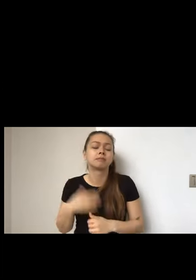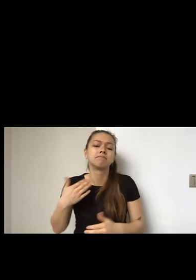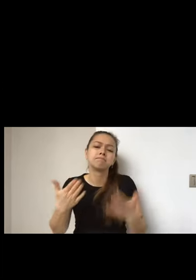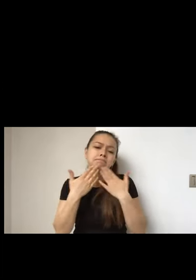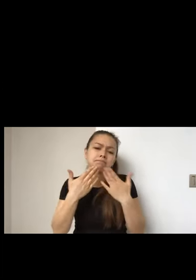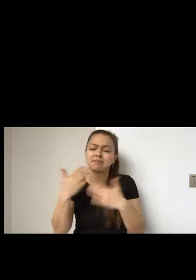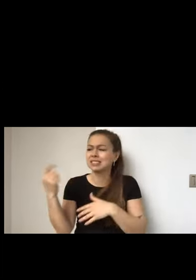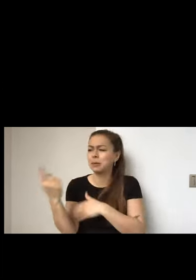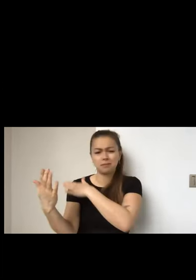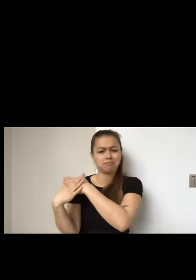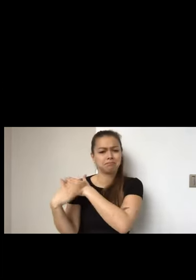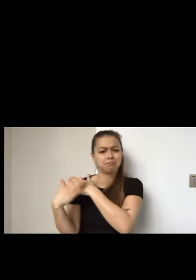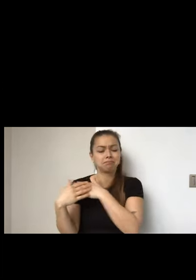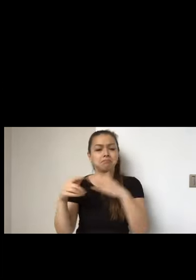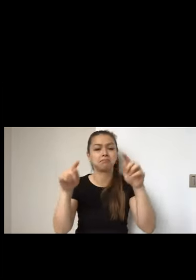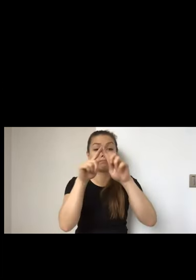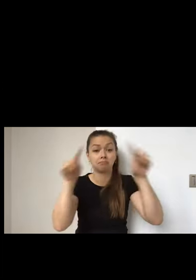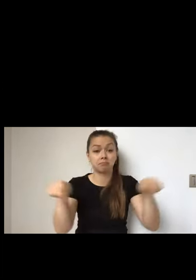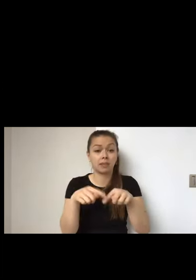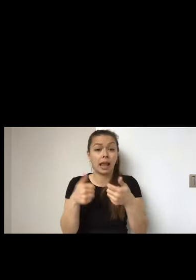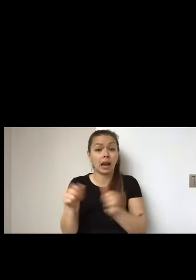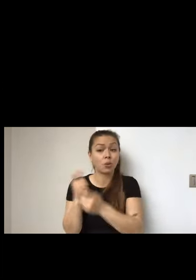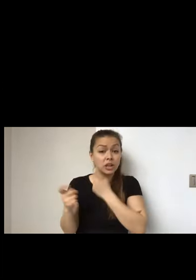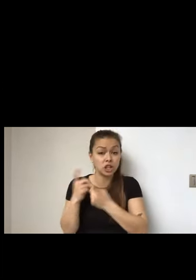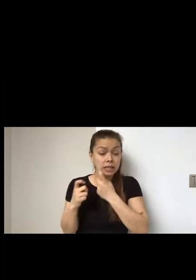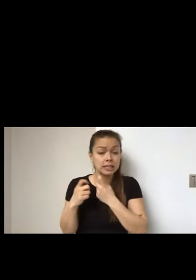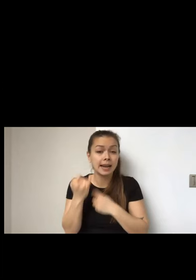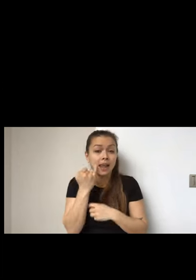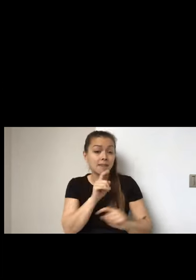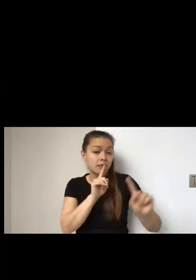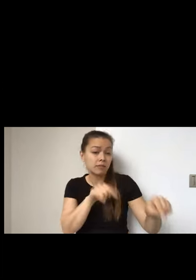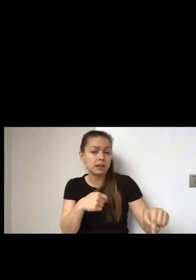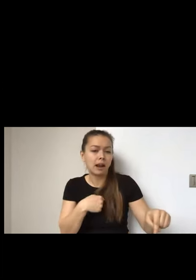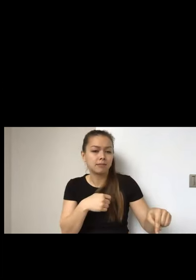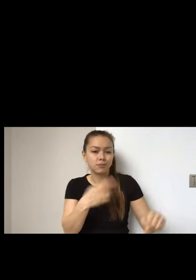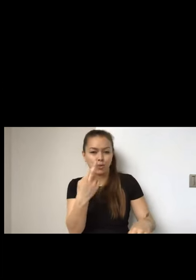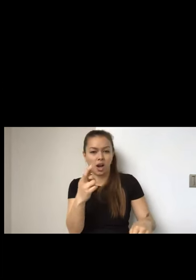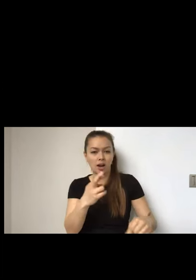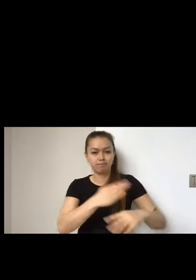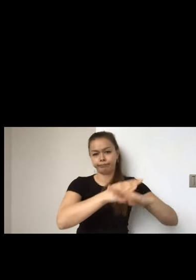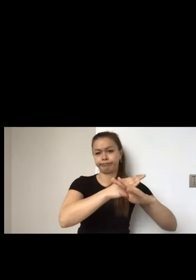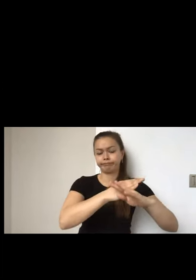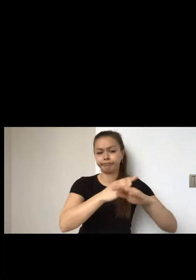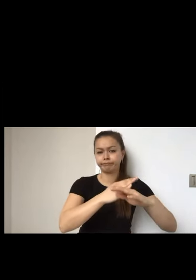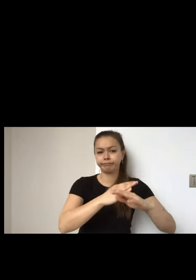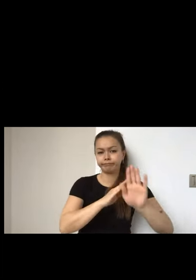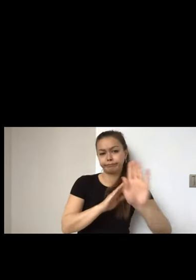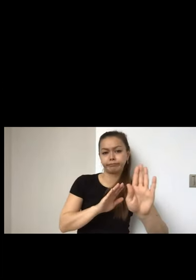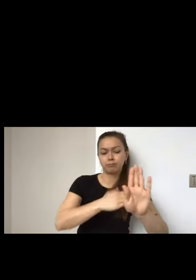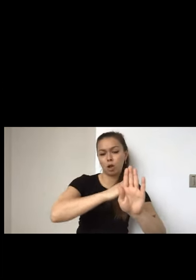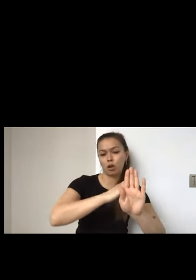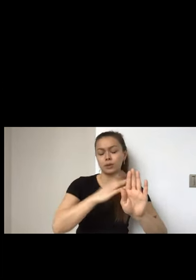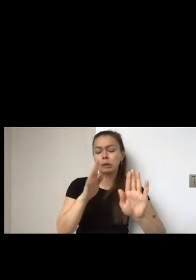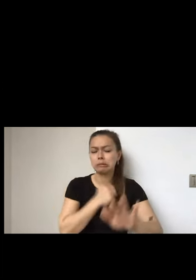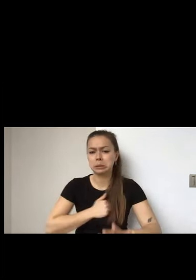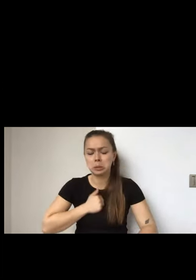front of the screen. So I'm going to wait, uh, to try to answer questions at the end. So please continue to add your questions or thoughts in